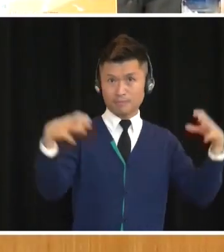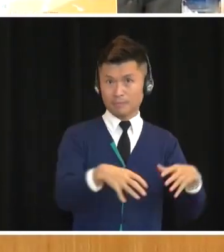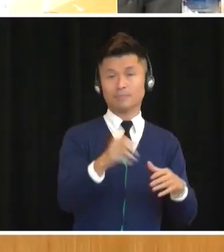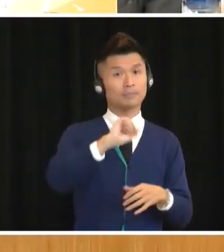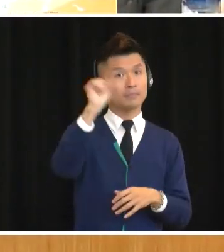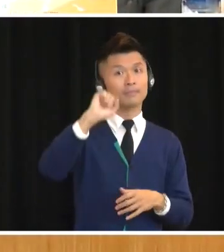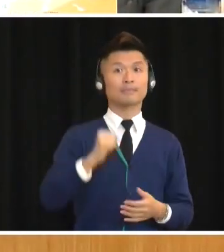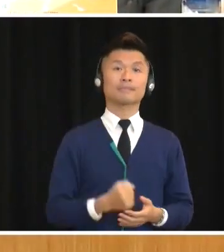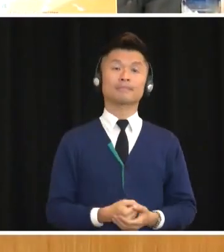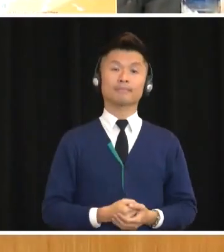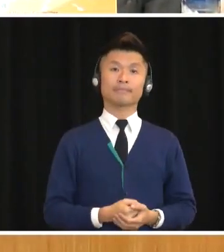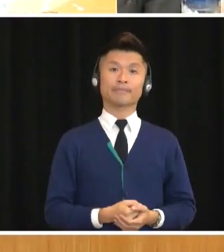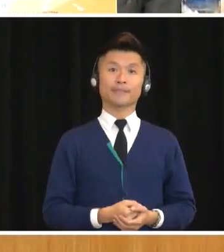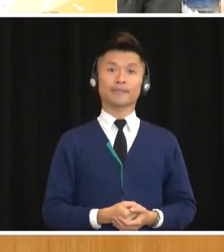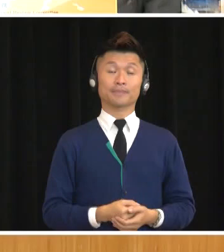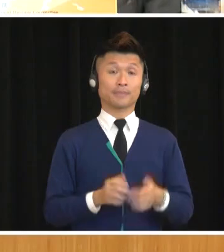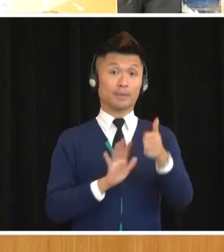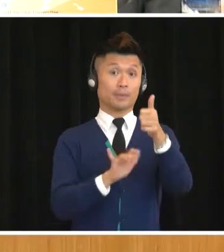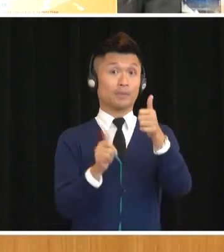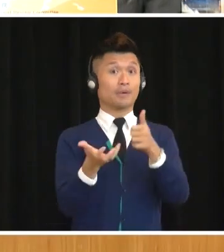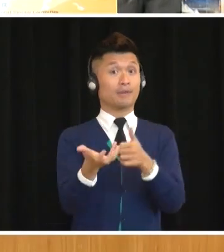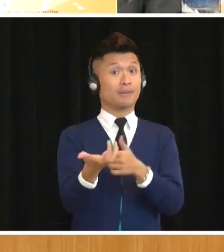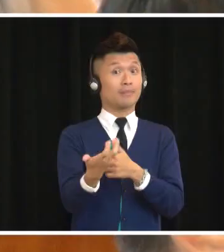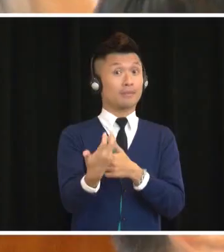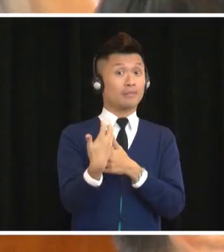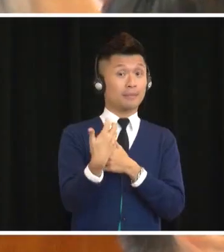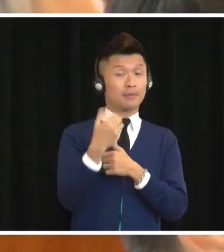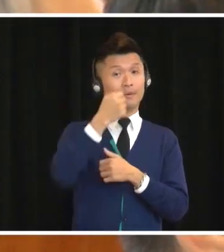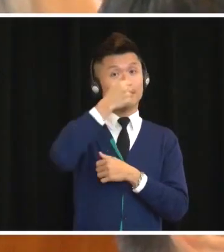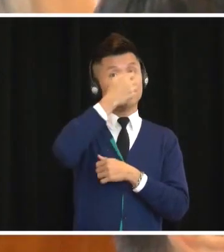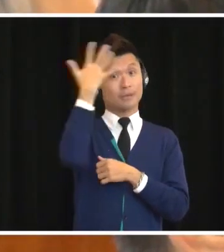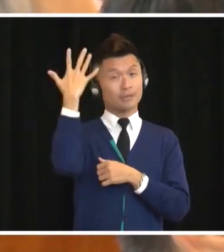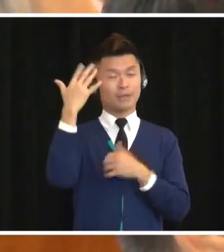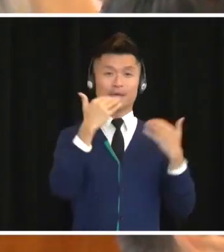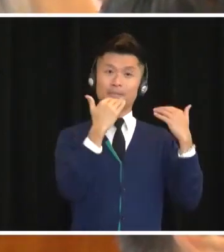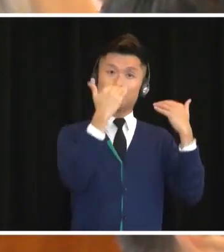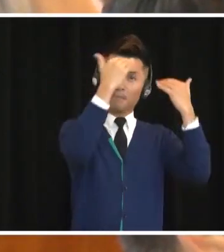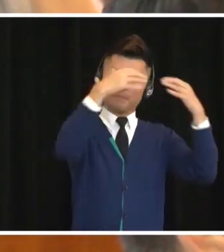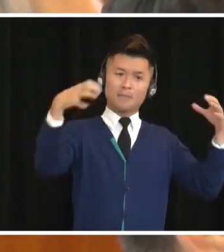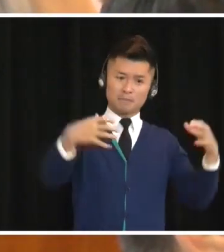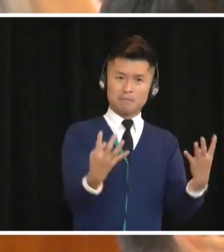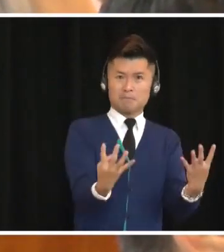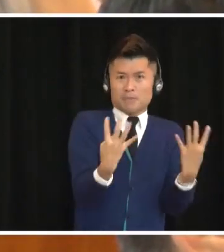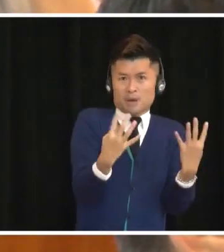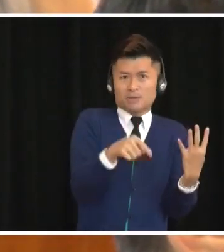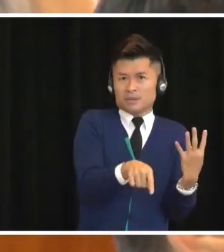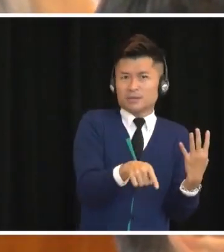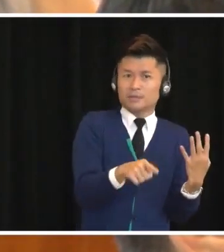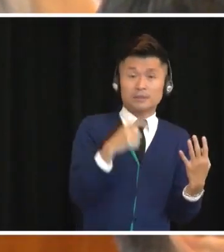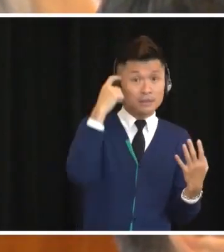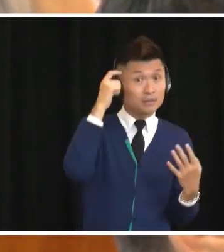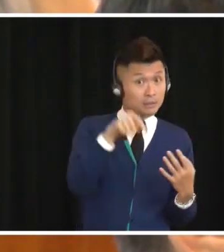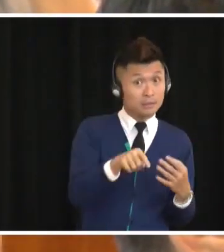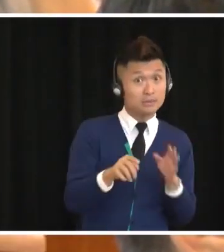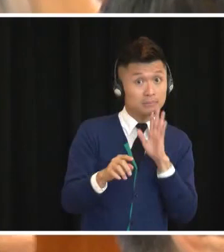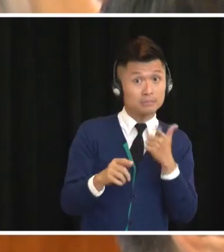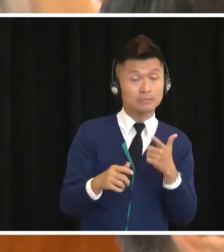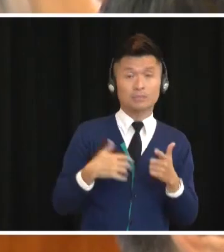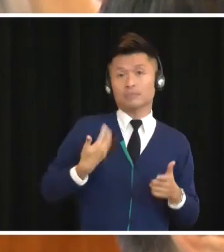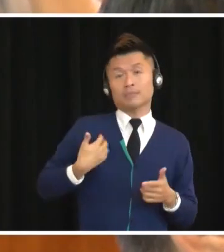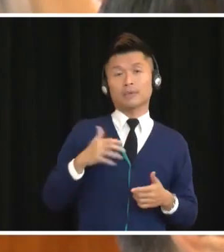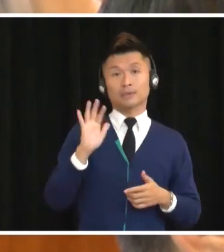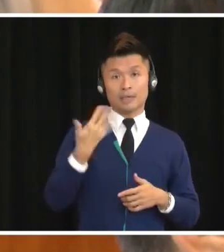They will be in different cells. They may be in the same buildings, but they will be